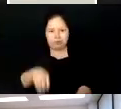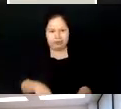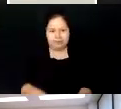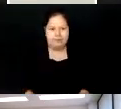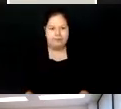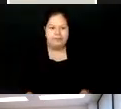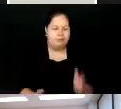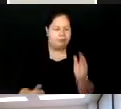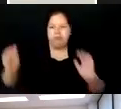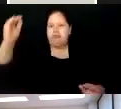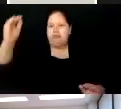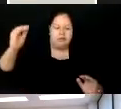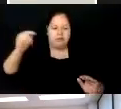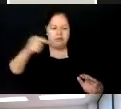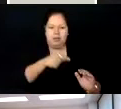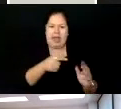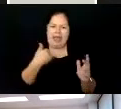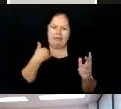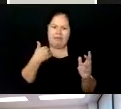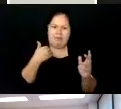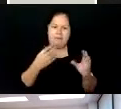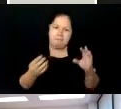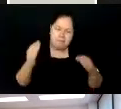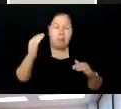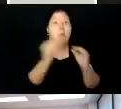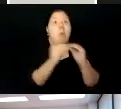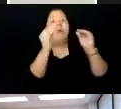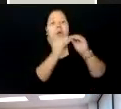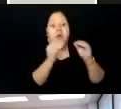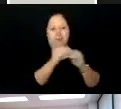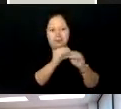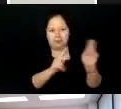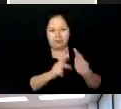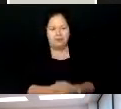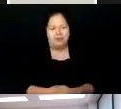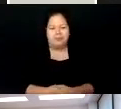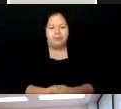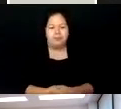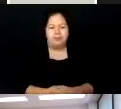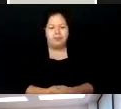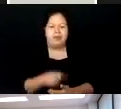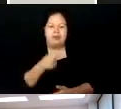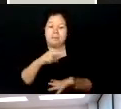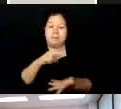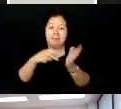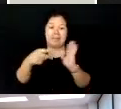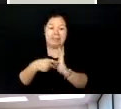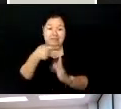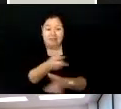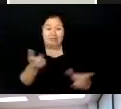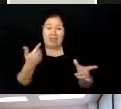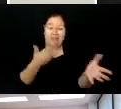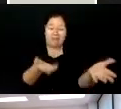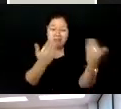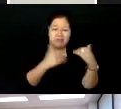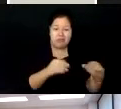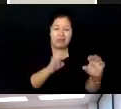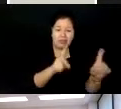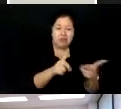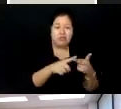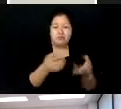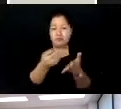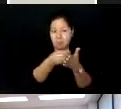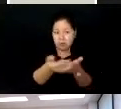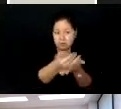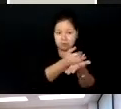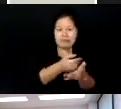Regarding other impacts, many Indigenous peoples experience lower levels of education, employment, and income, and all